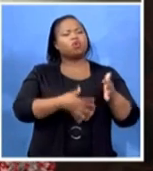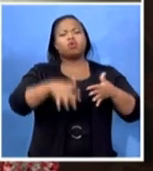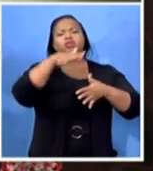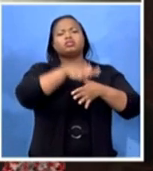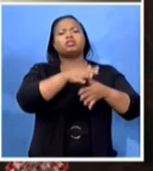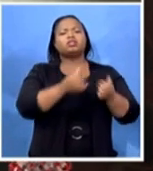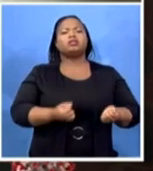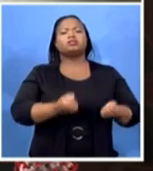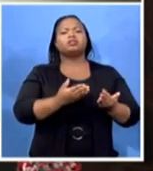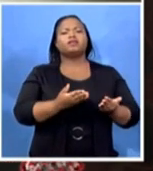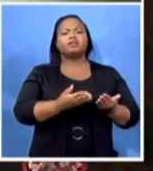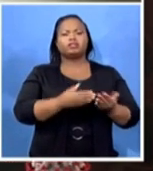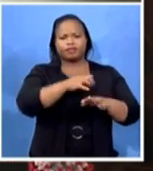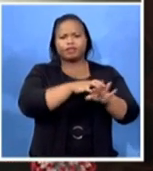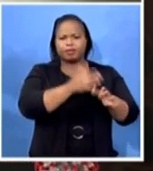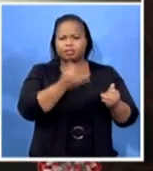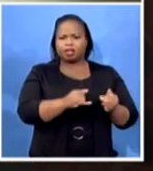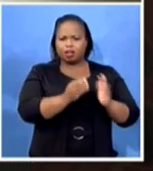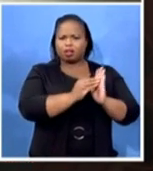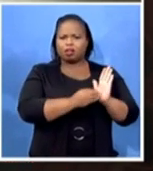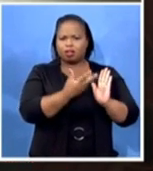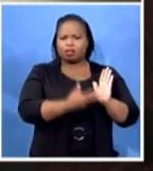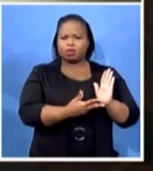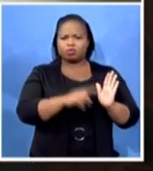obviously their efforts are hampered at this time.